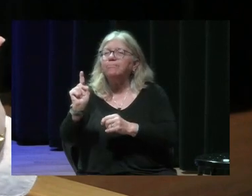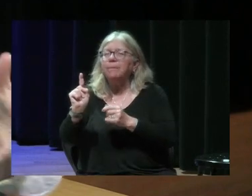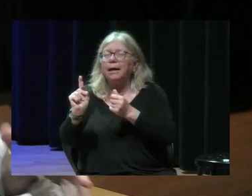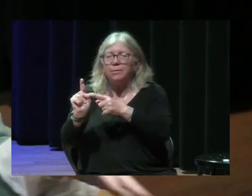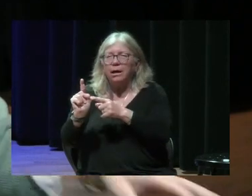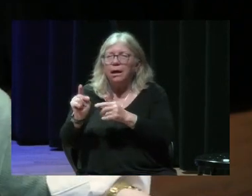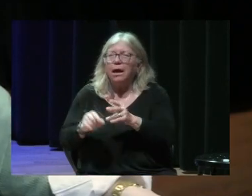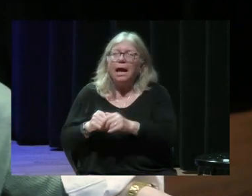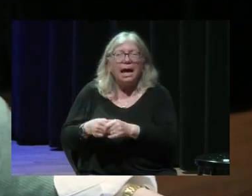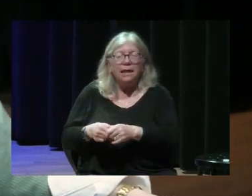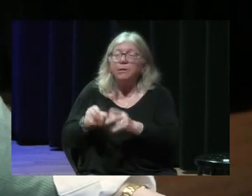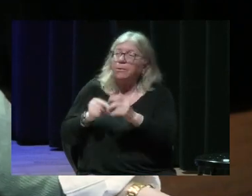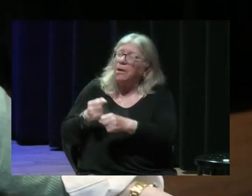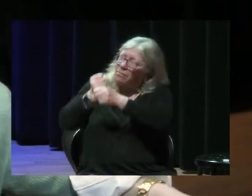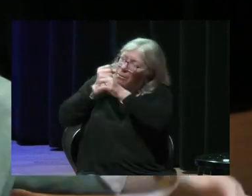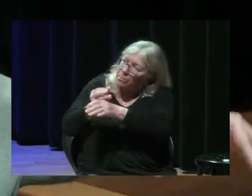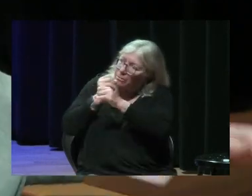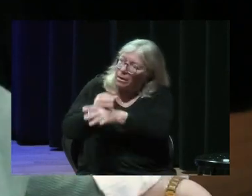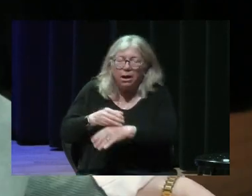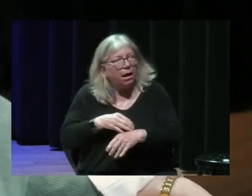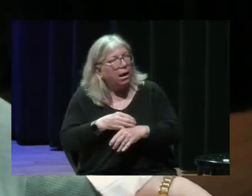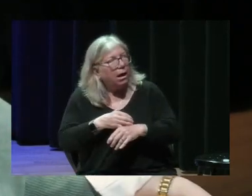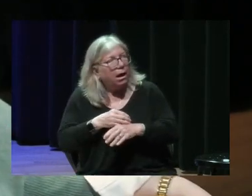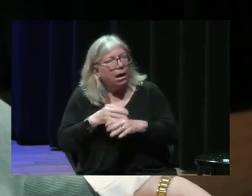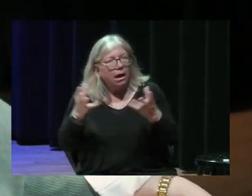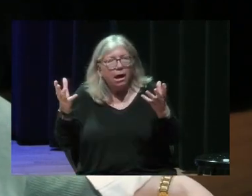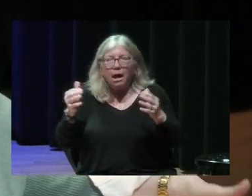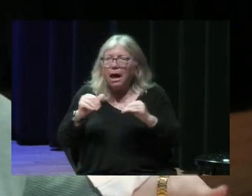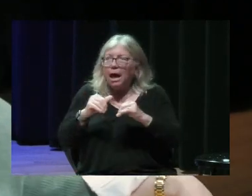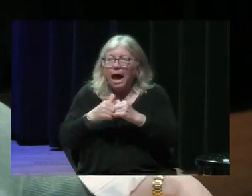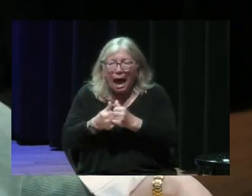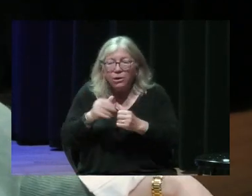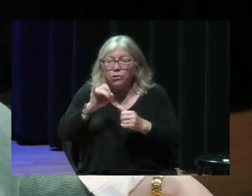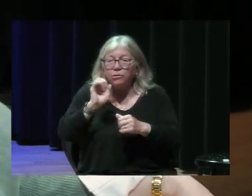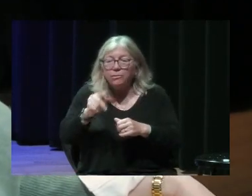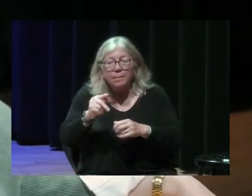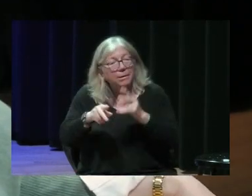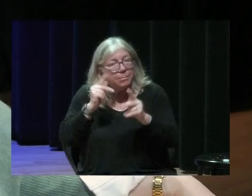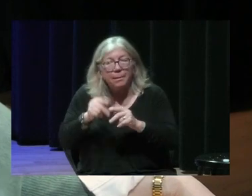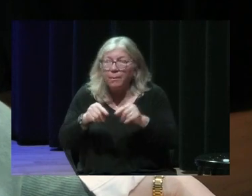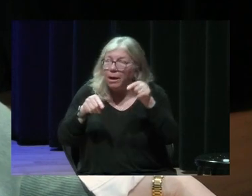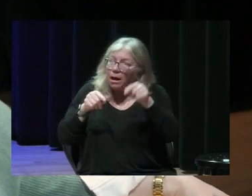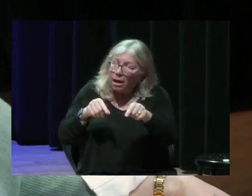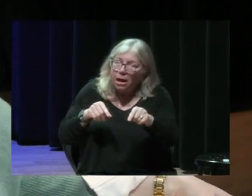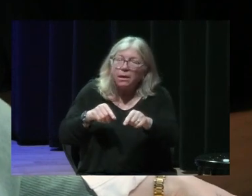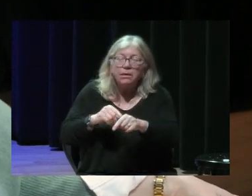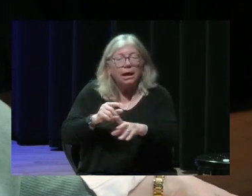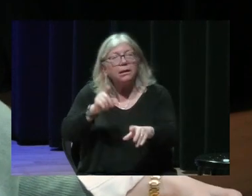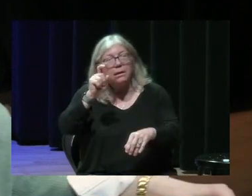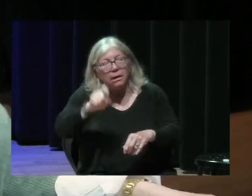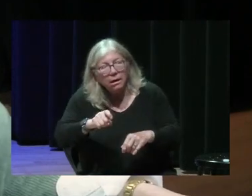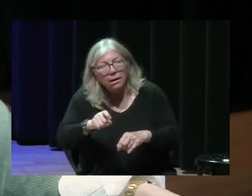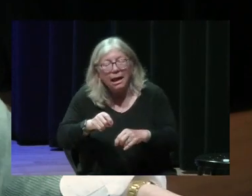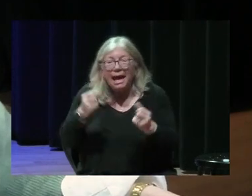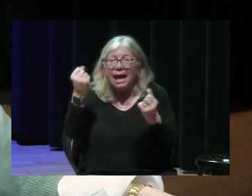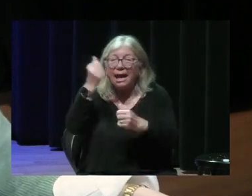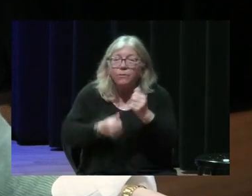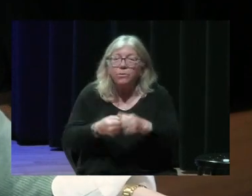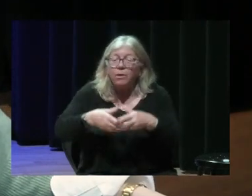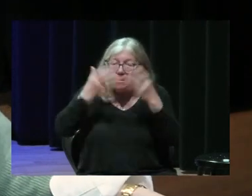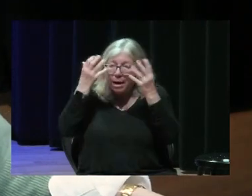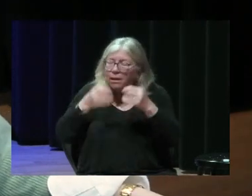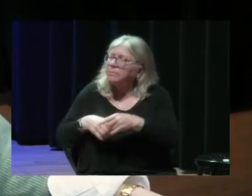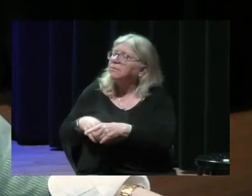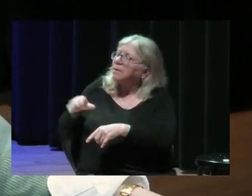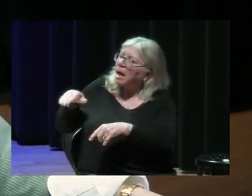like, yelling at the party. He was really funny. He was like, how do we tip these people? We need to tip these people. They have been through it with everybody so mad. And I was like, I want you